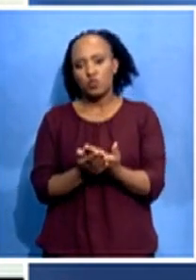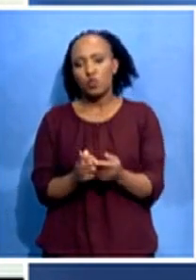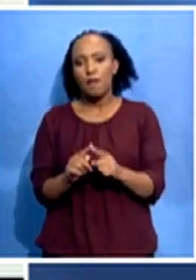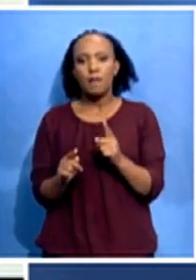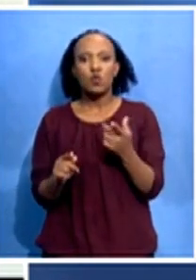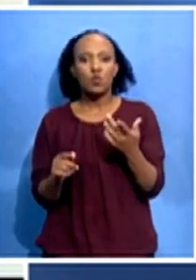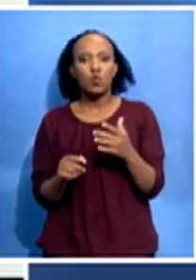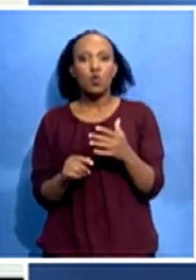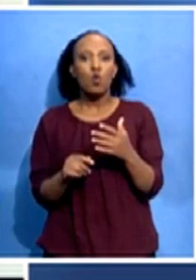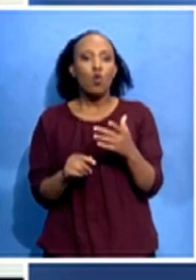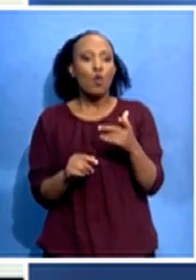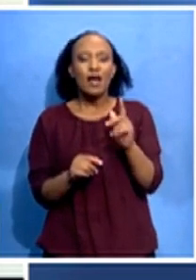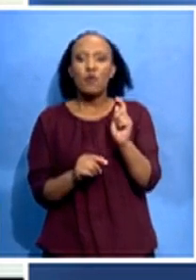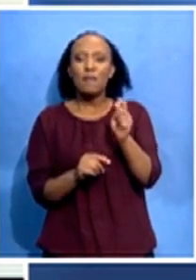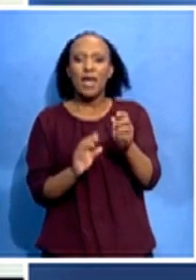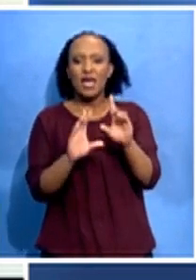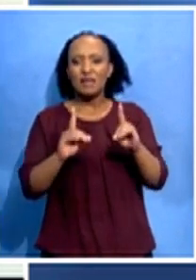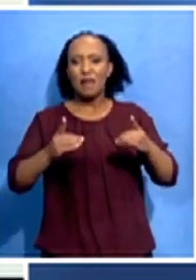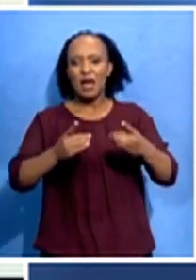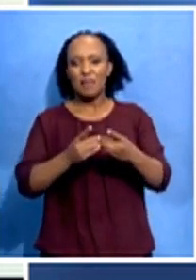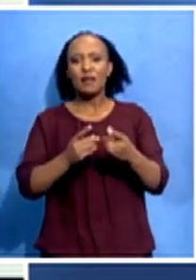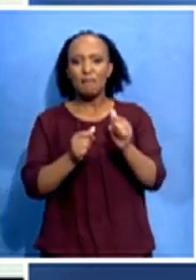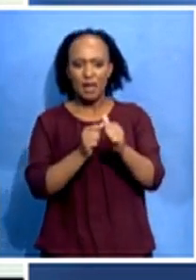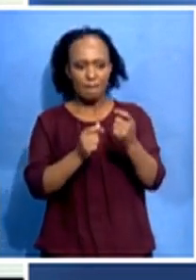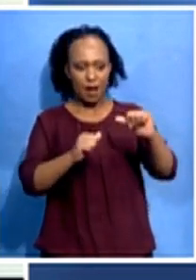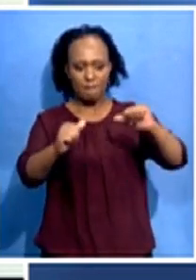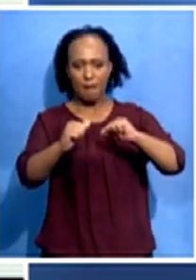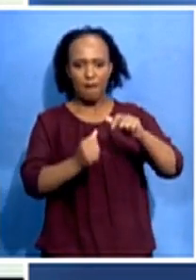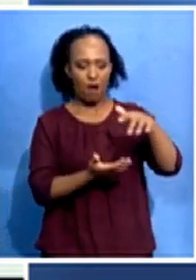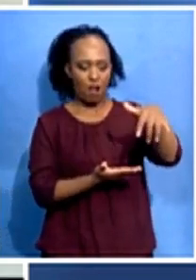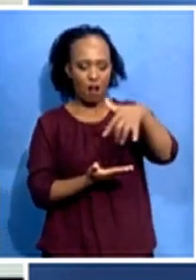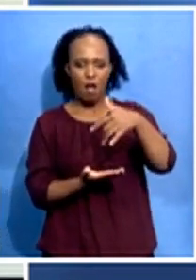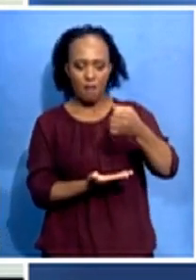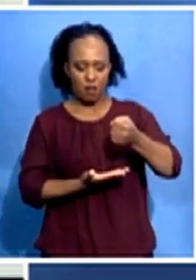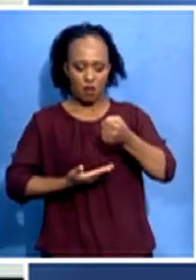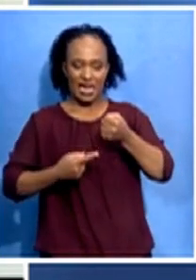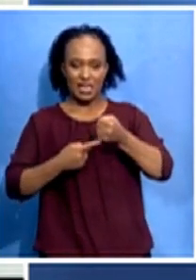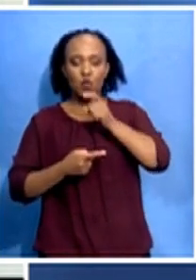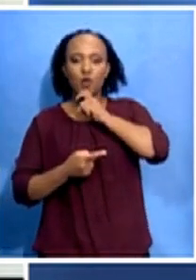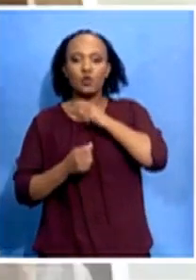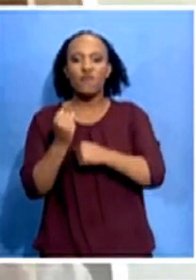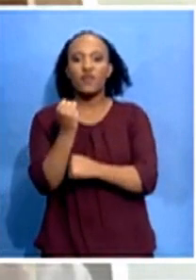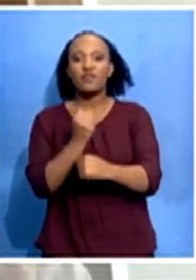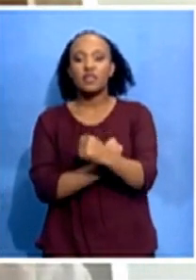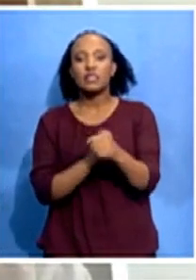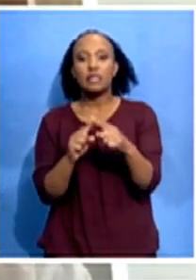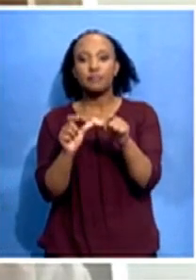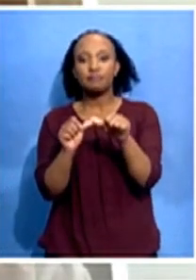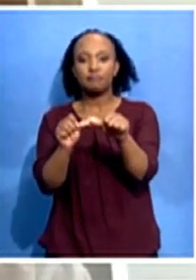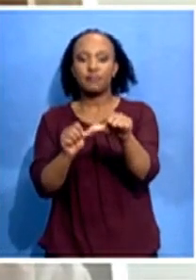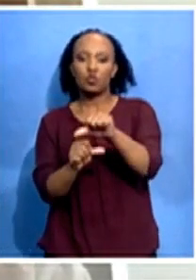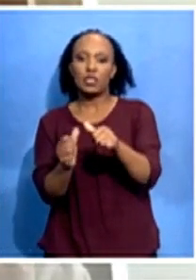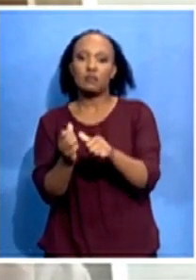get that money back and put it into good infrastructure and good, sustainable social services. Yeah.